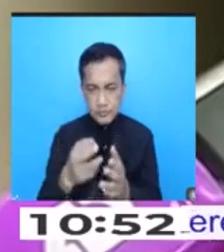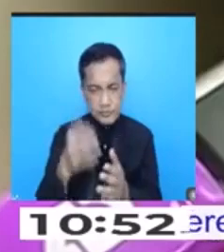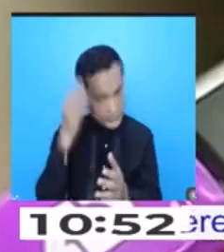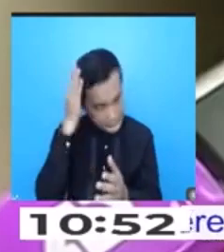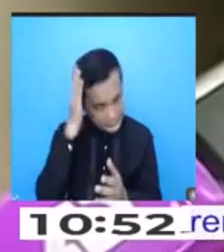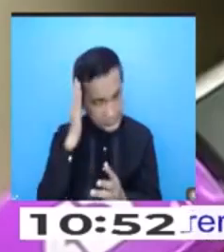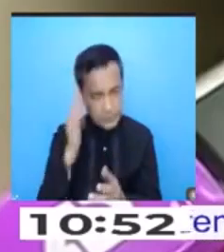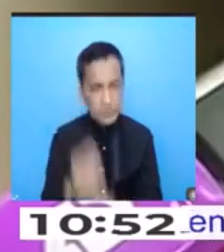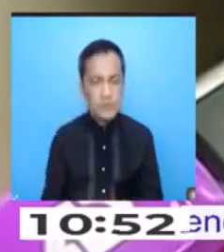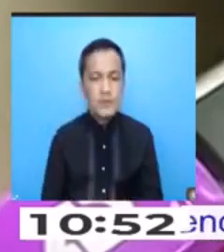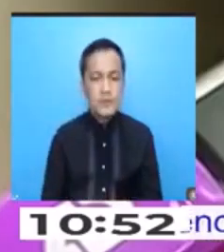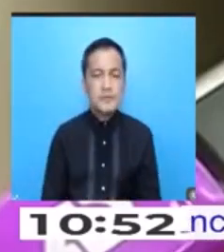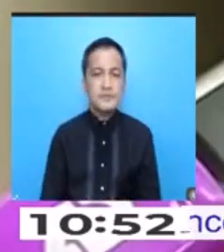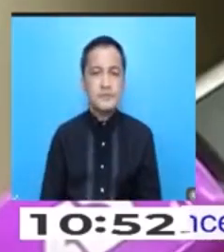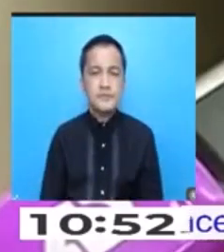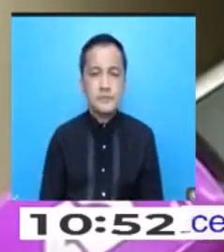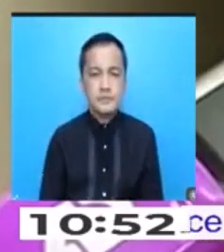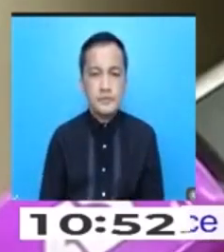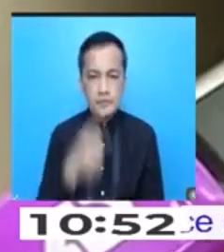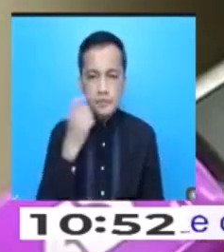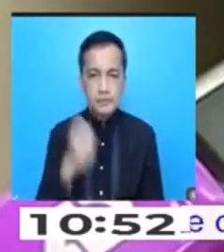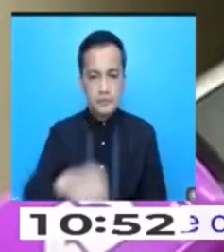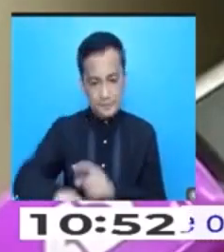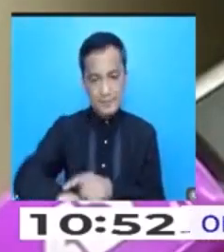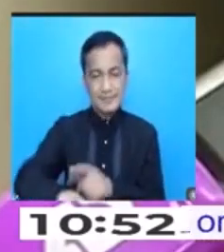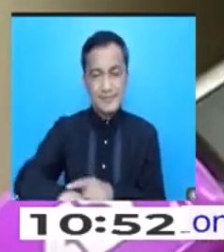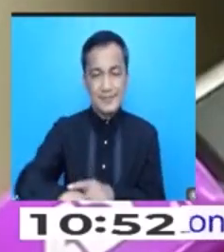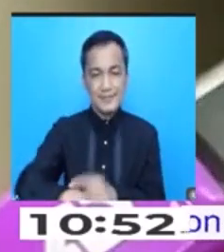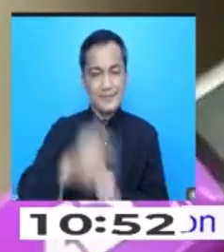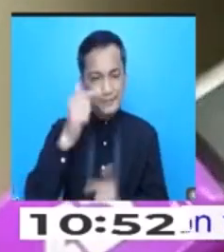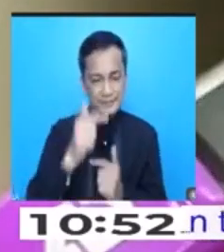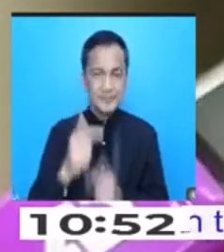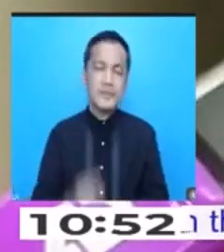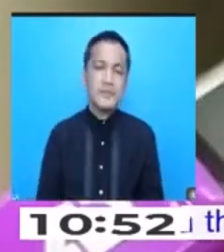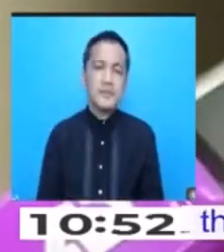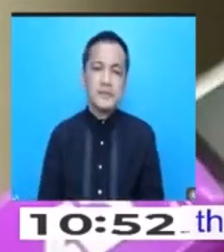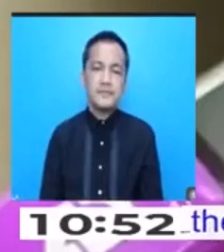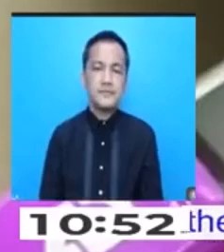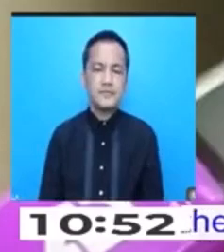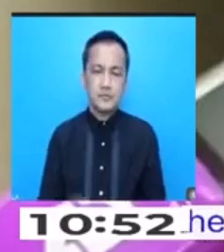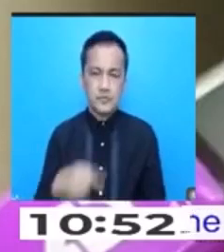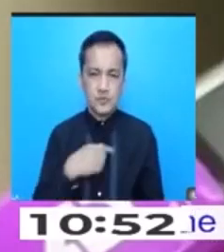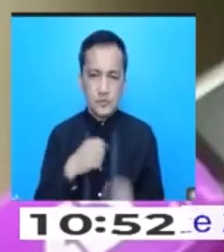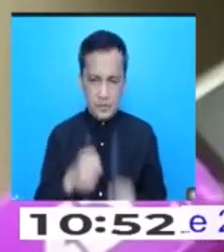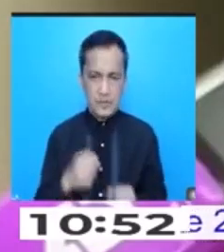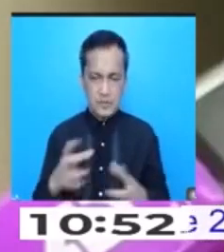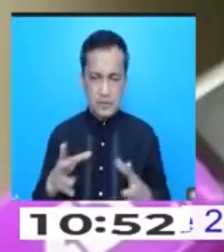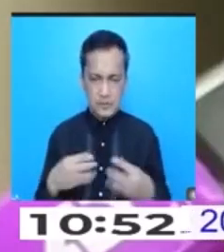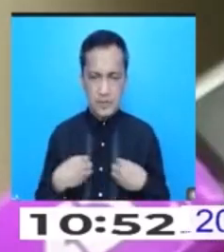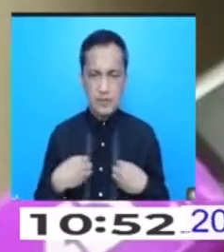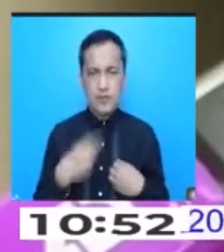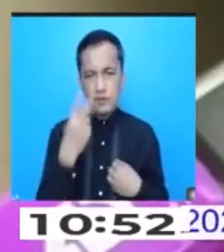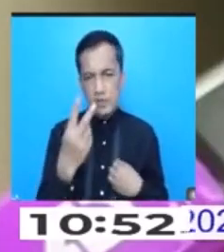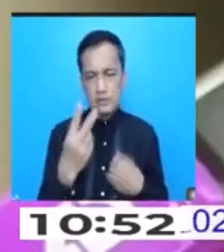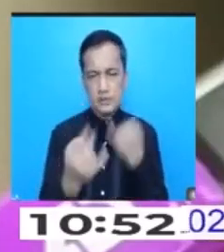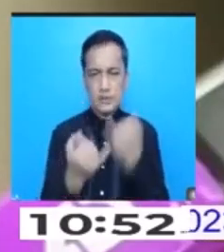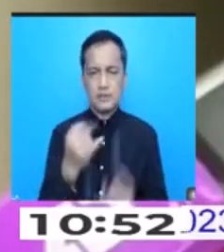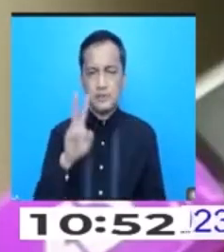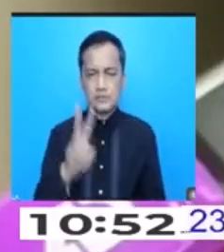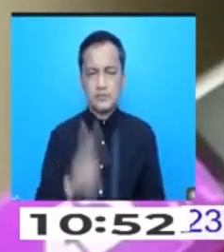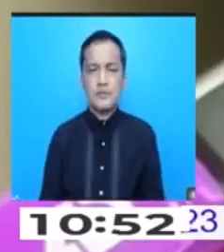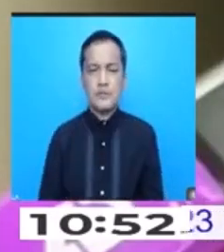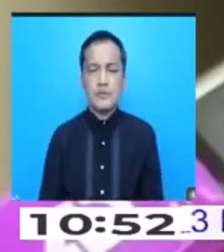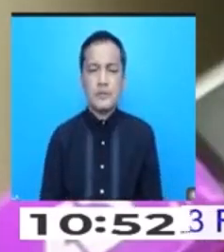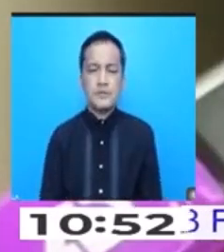because of the remaining time that we have, we can only accommodate two remaining questions. Sa mga tanong po na